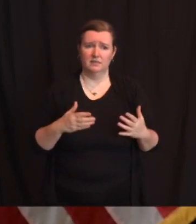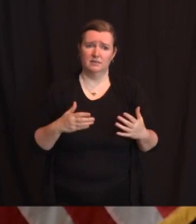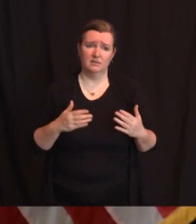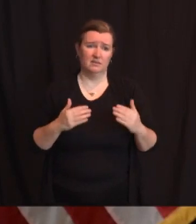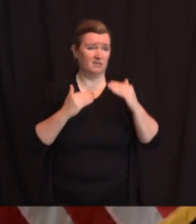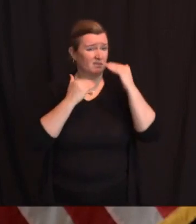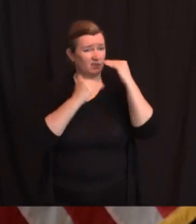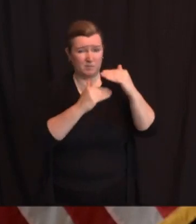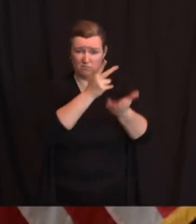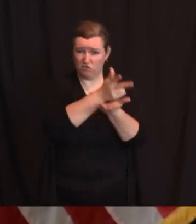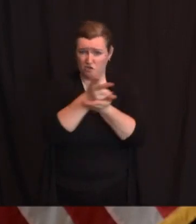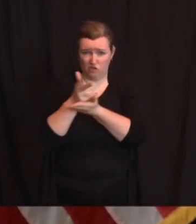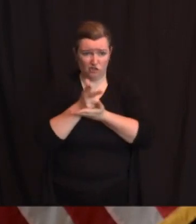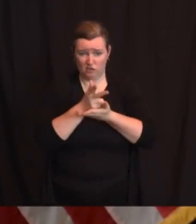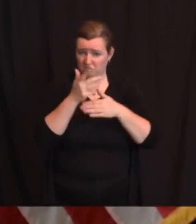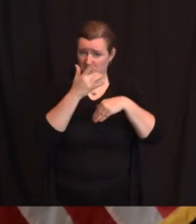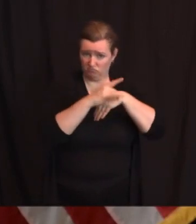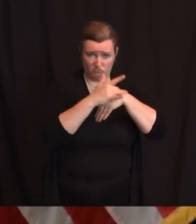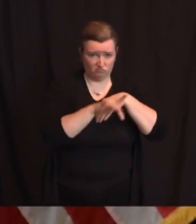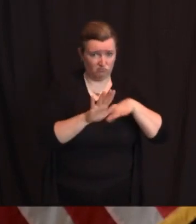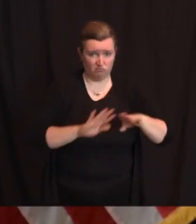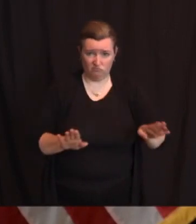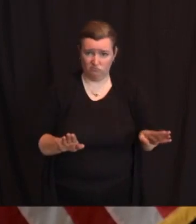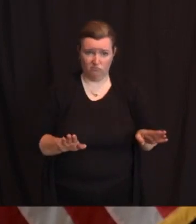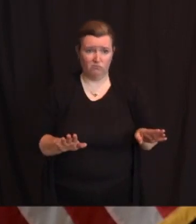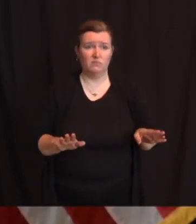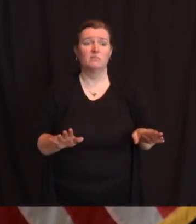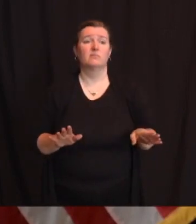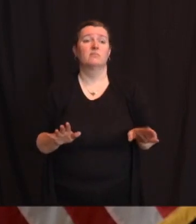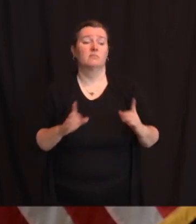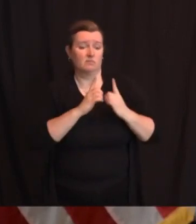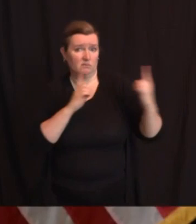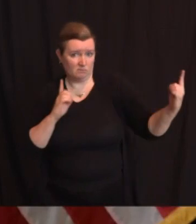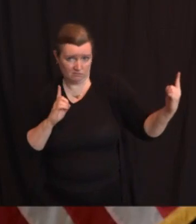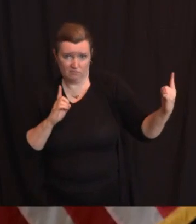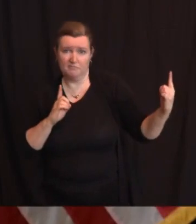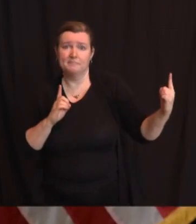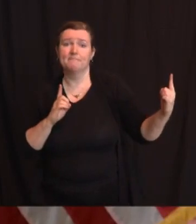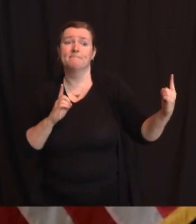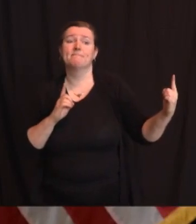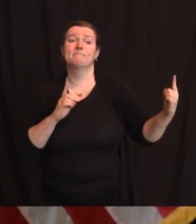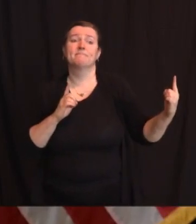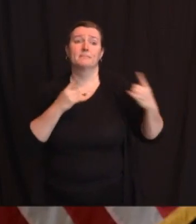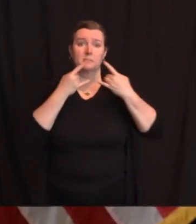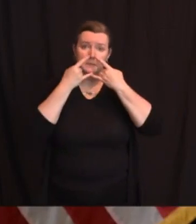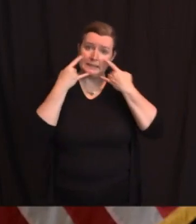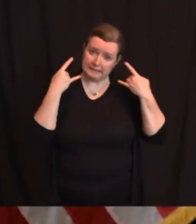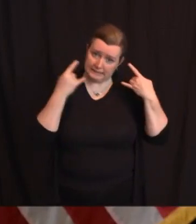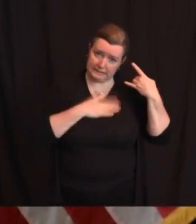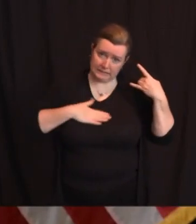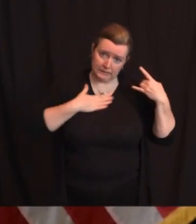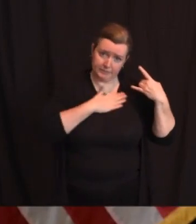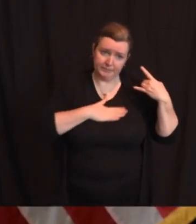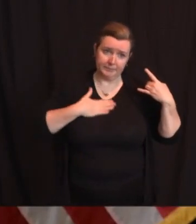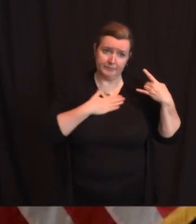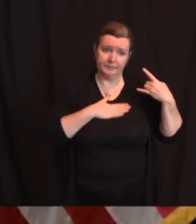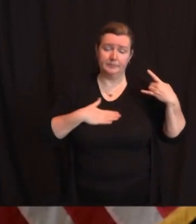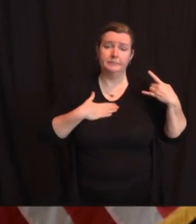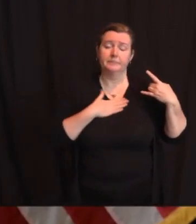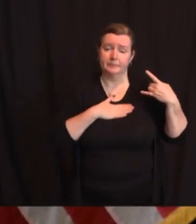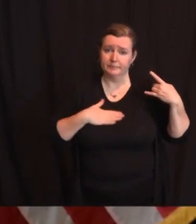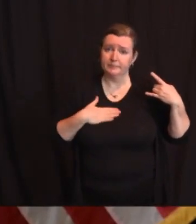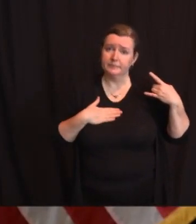capacities. Please keep a distance from each other. Please wear something that looks like this or some other face covering. I think that